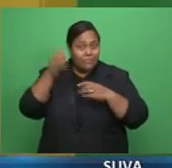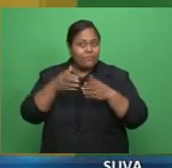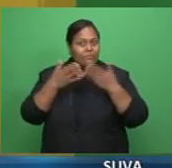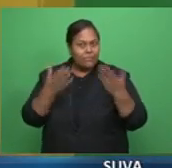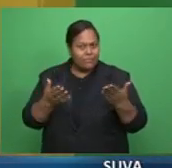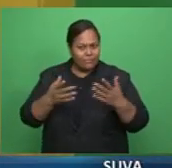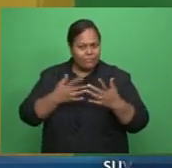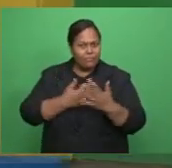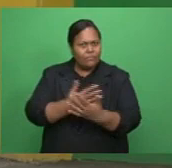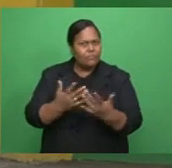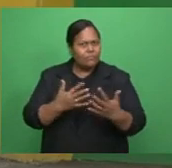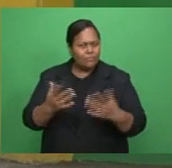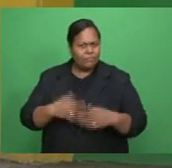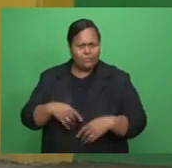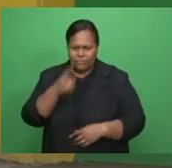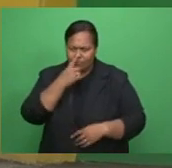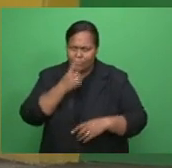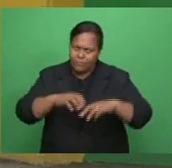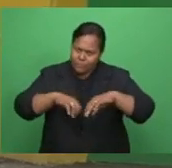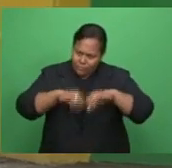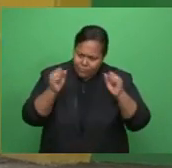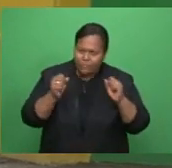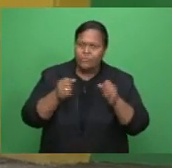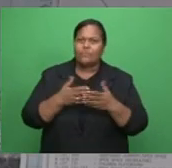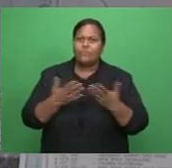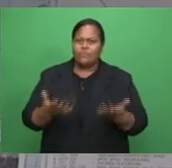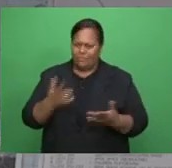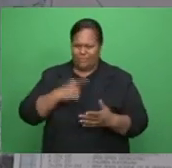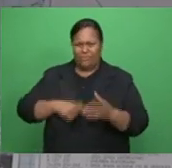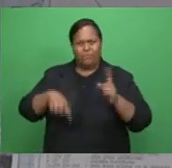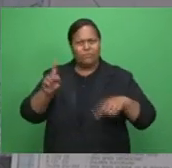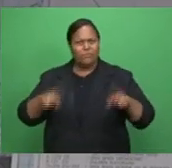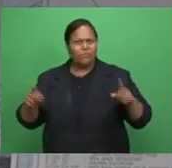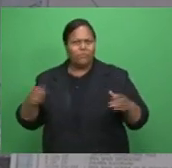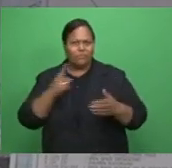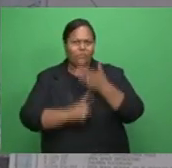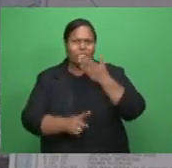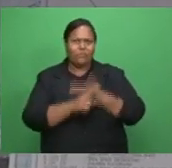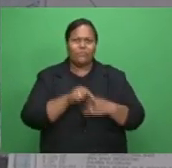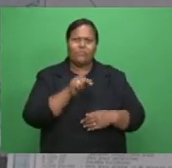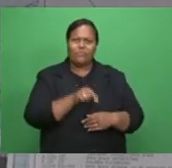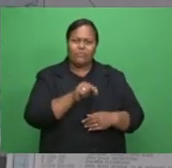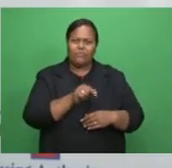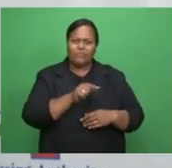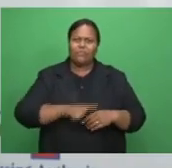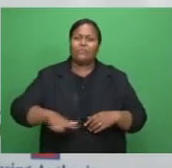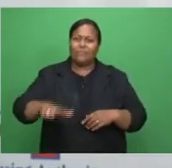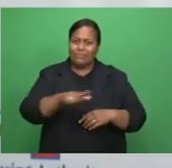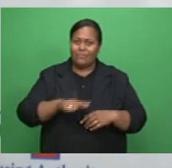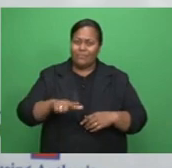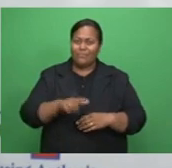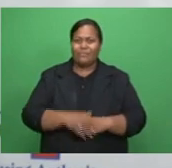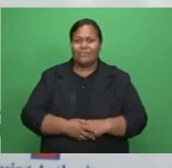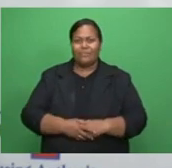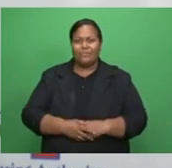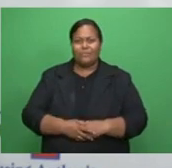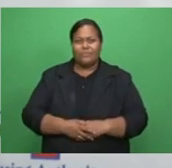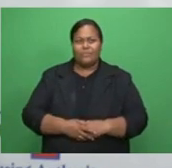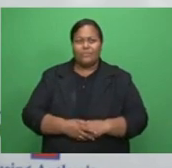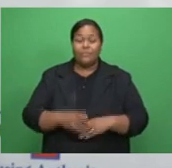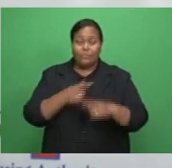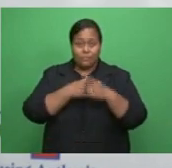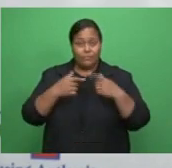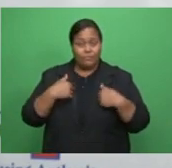after numerous complaints on alleged irregularities and fraudulent transactions when allocating lots. We expect to see the